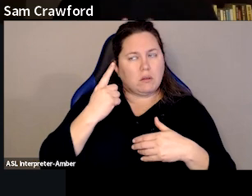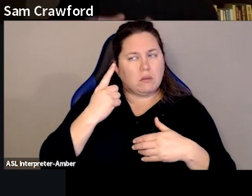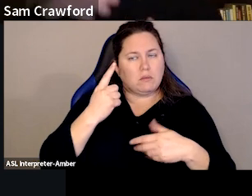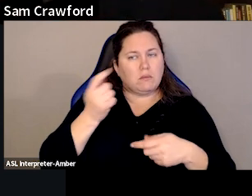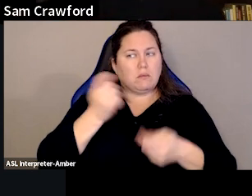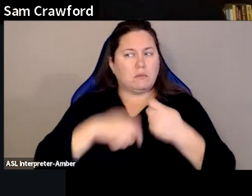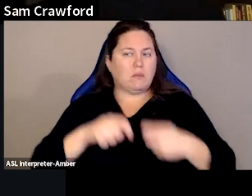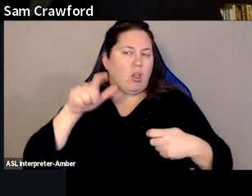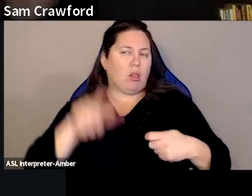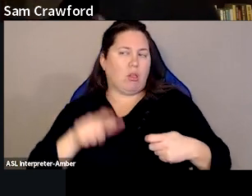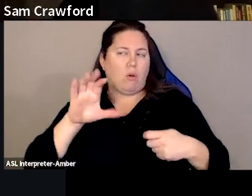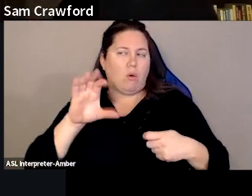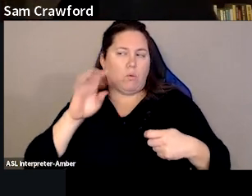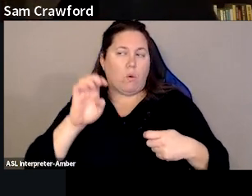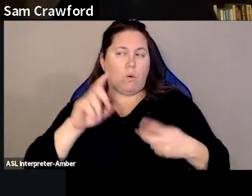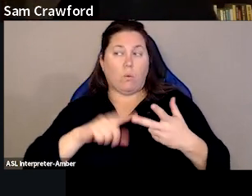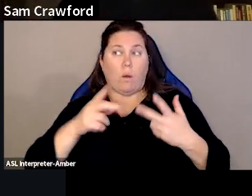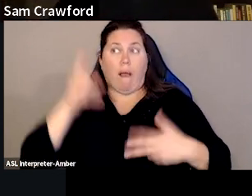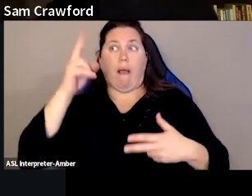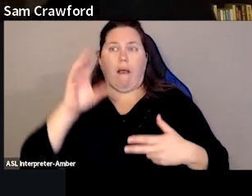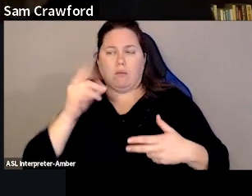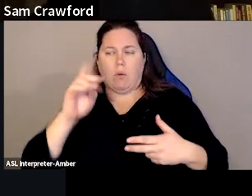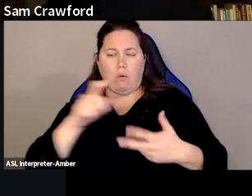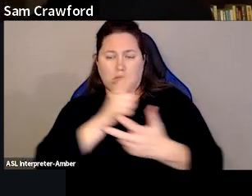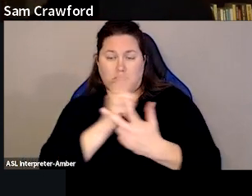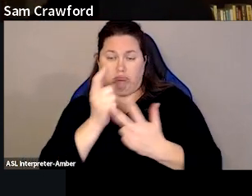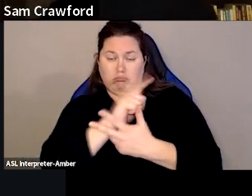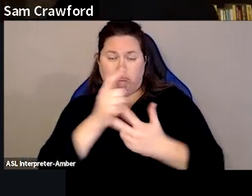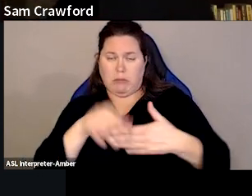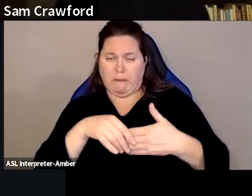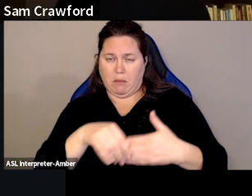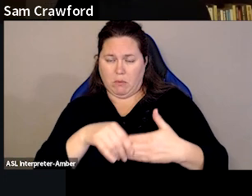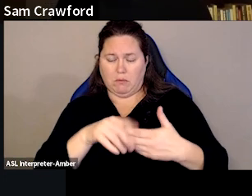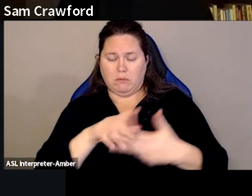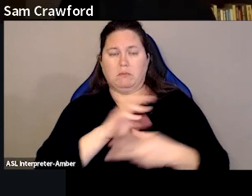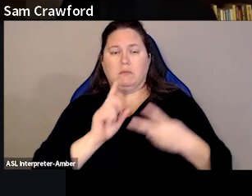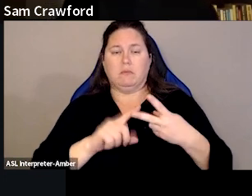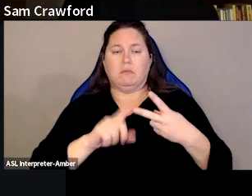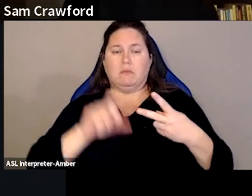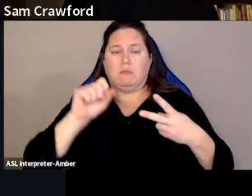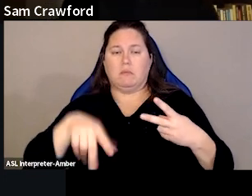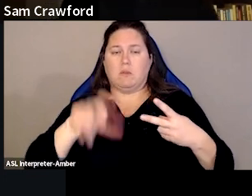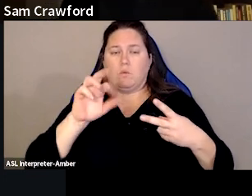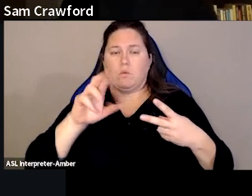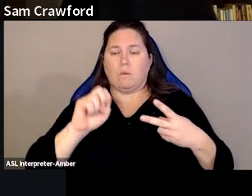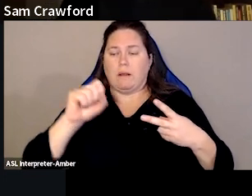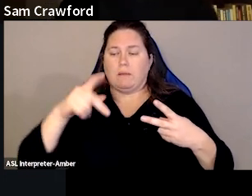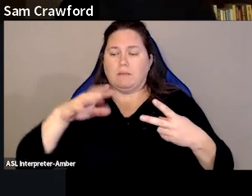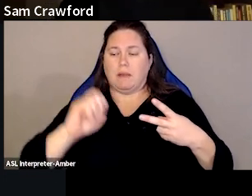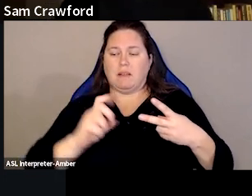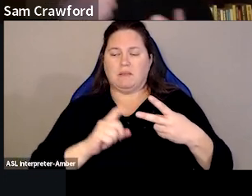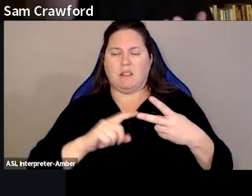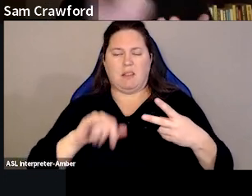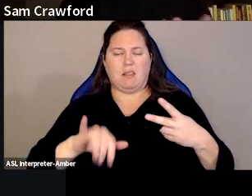a low-code or a super high-code, then you can do that as well. Same goes for Squarespace and Wix. So Squarespace is my chosen